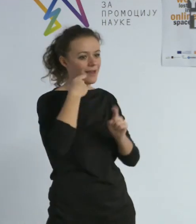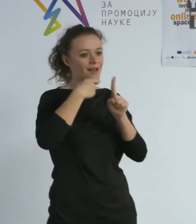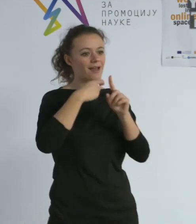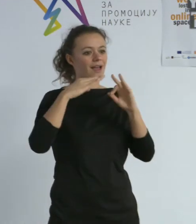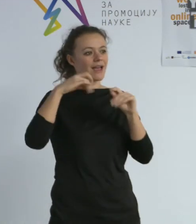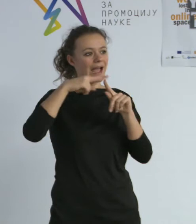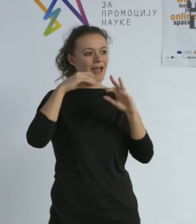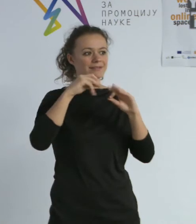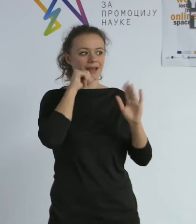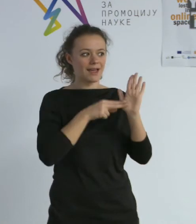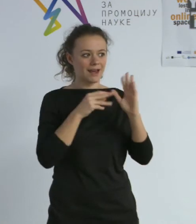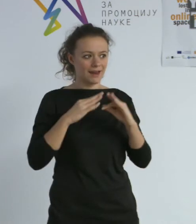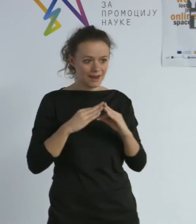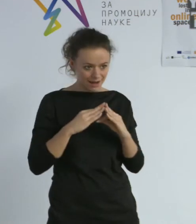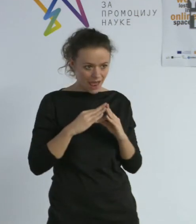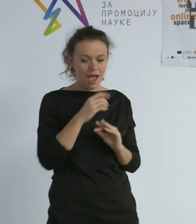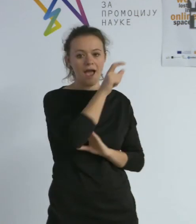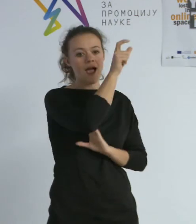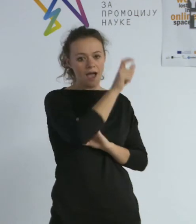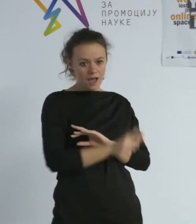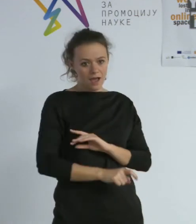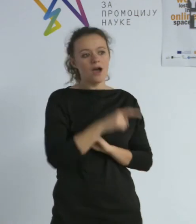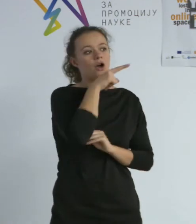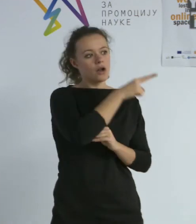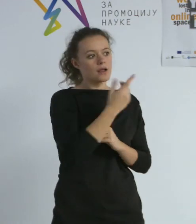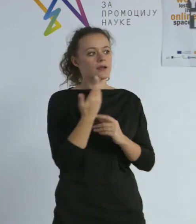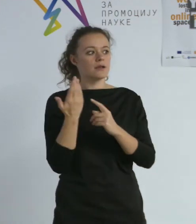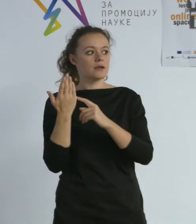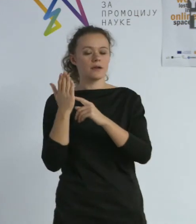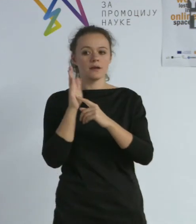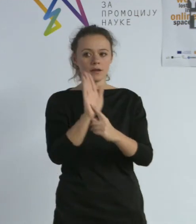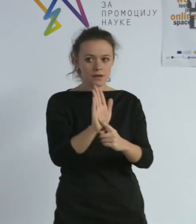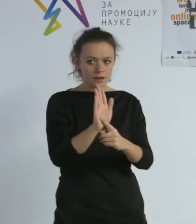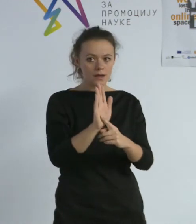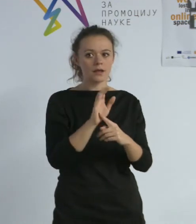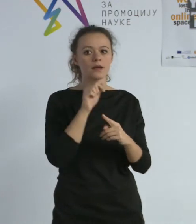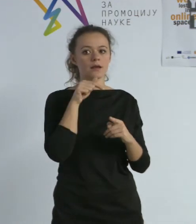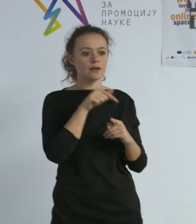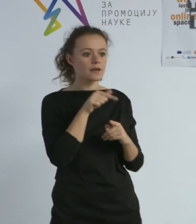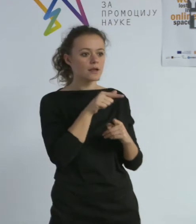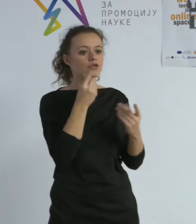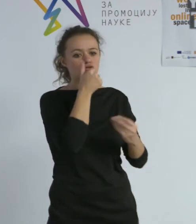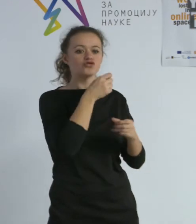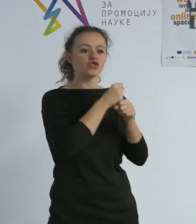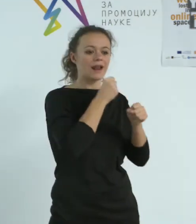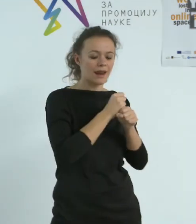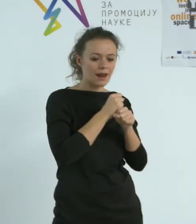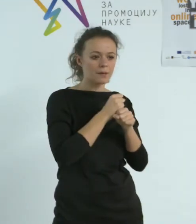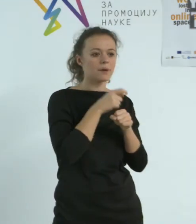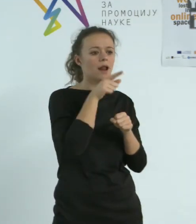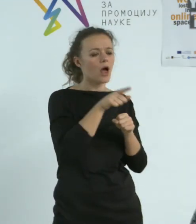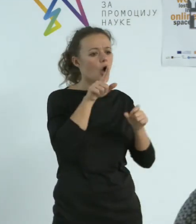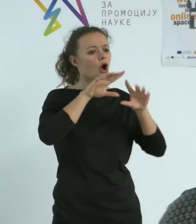Katarina to present a course that she, with some fellows, made about gender